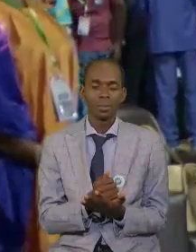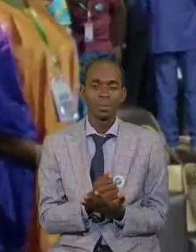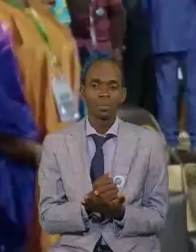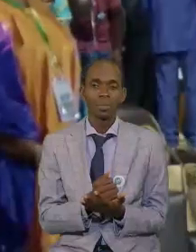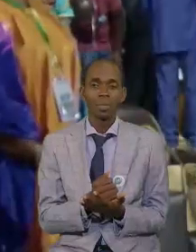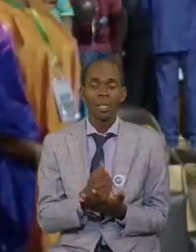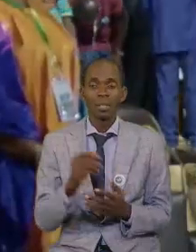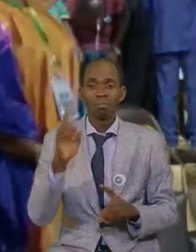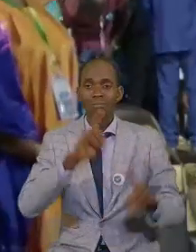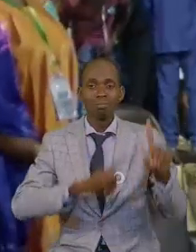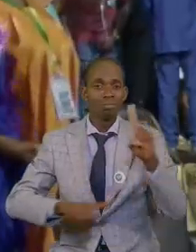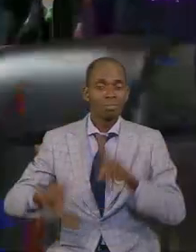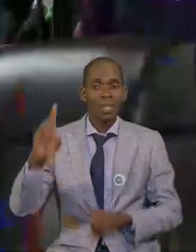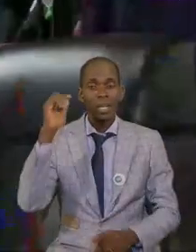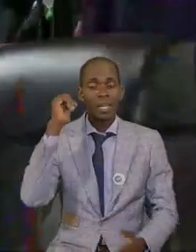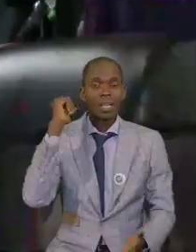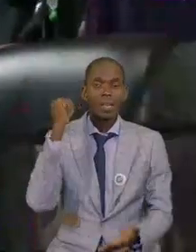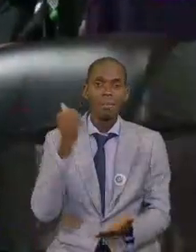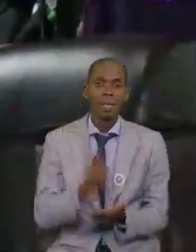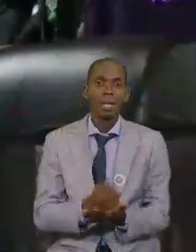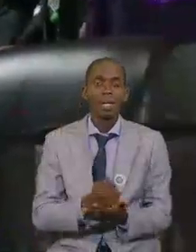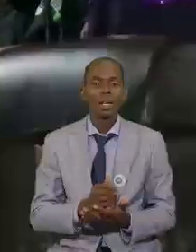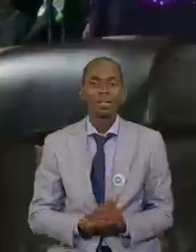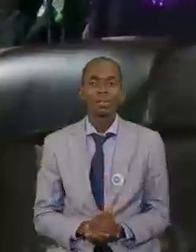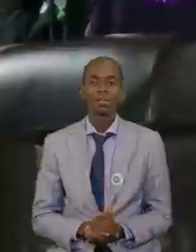Another amen.